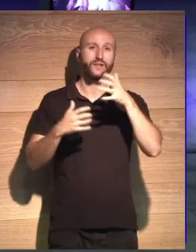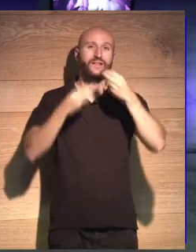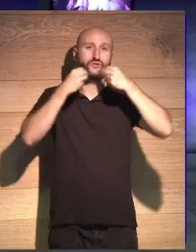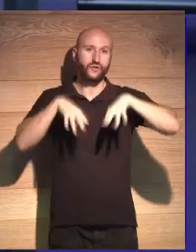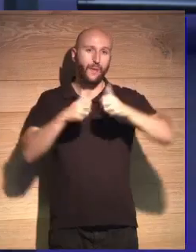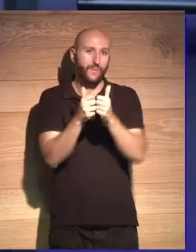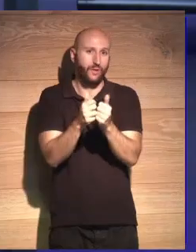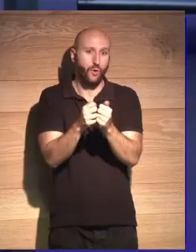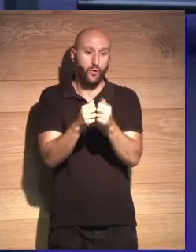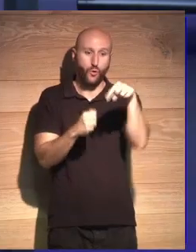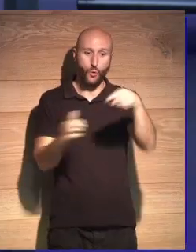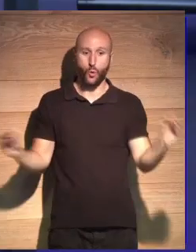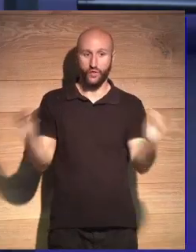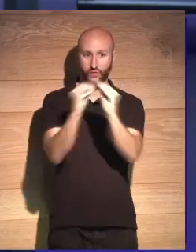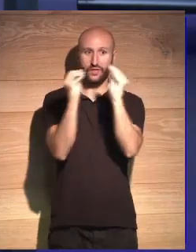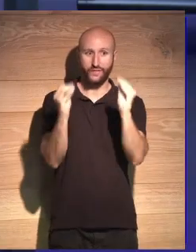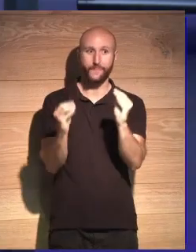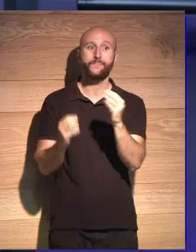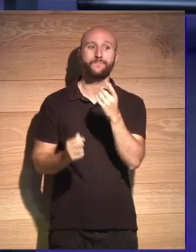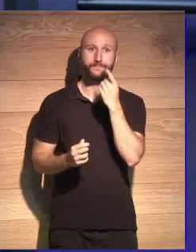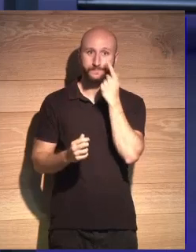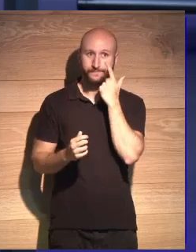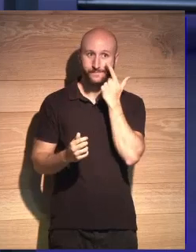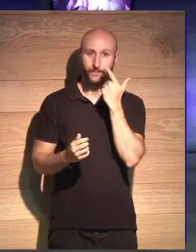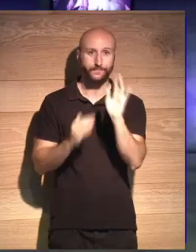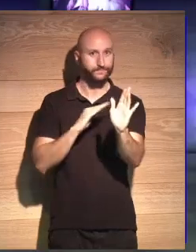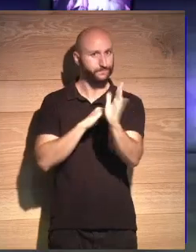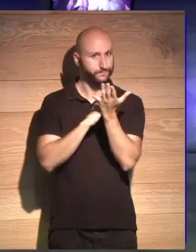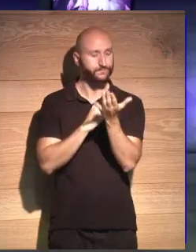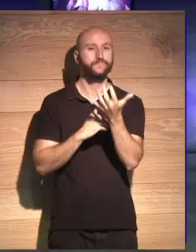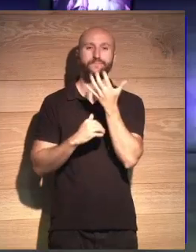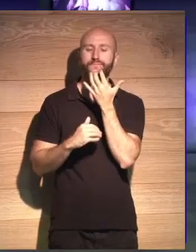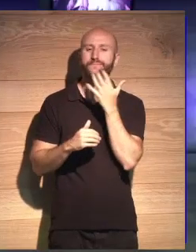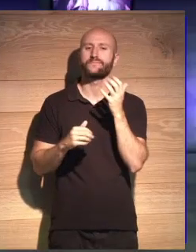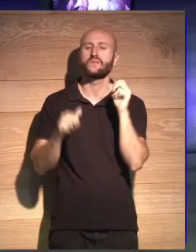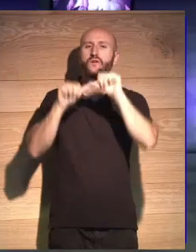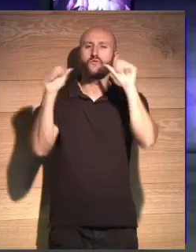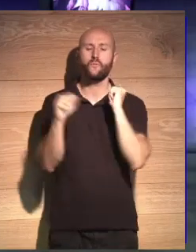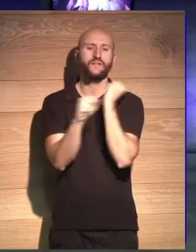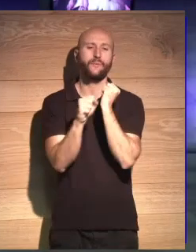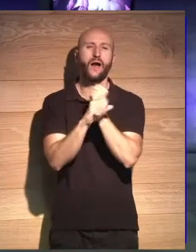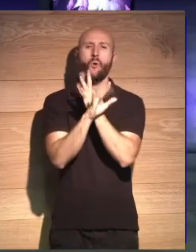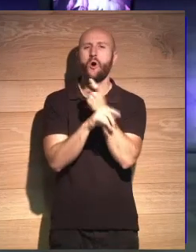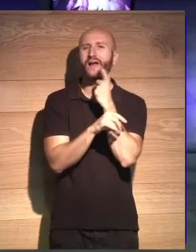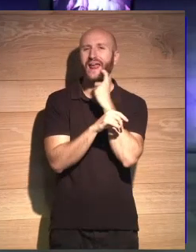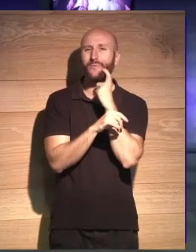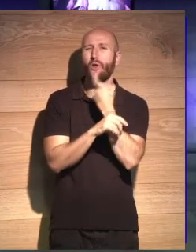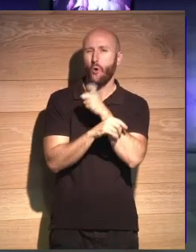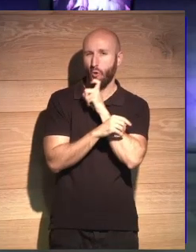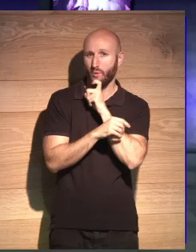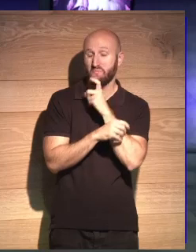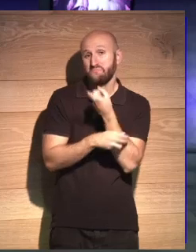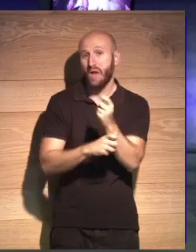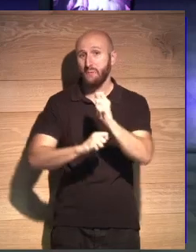instance, in a video game week that is held in another region of Spain, showed us how